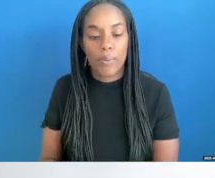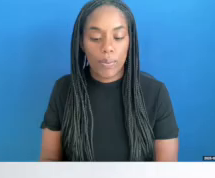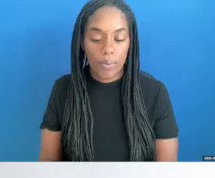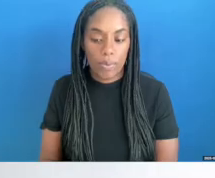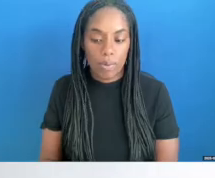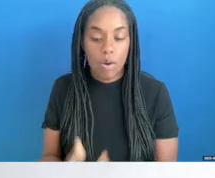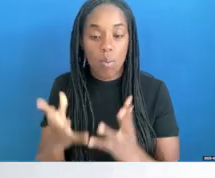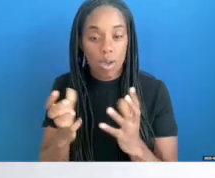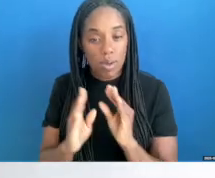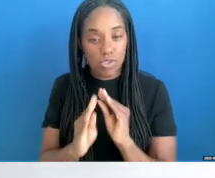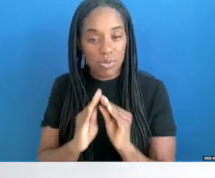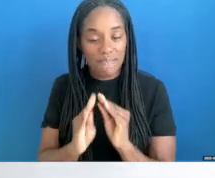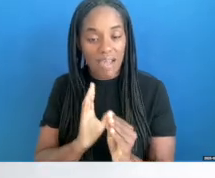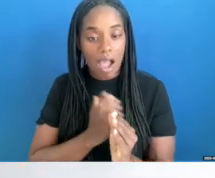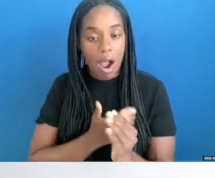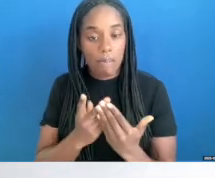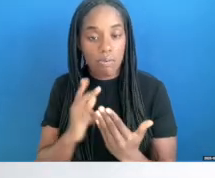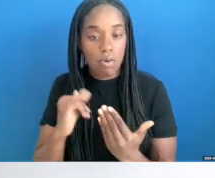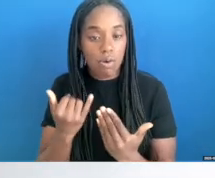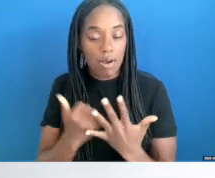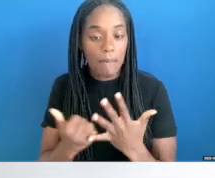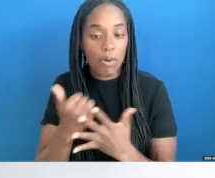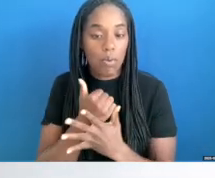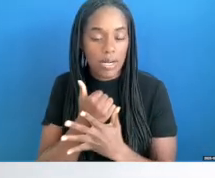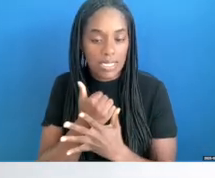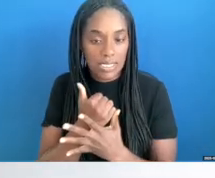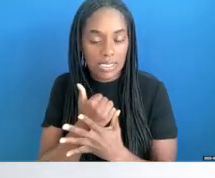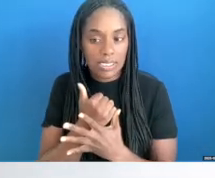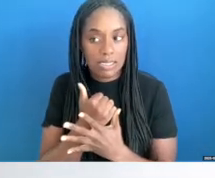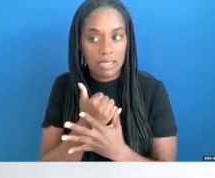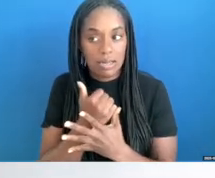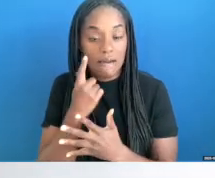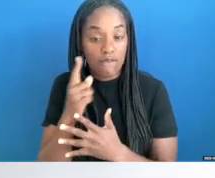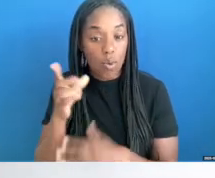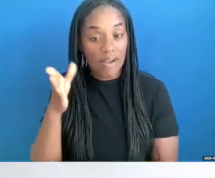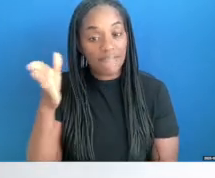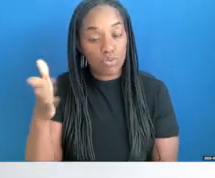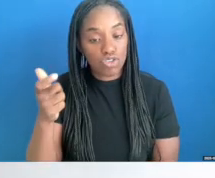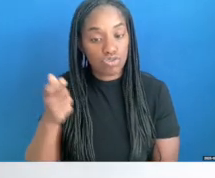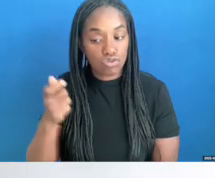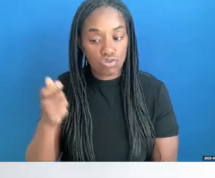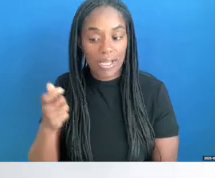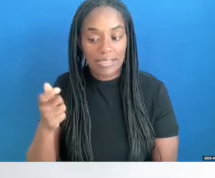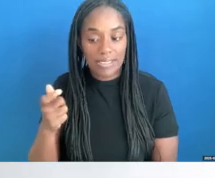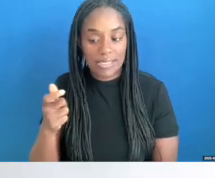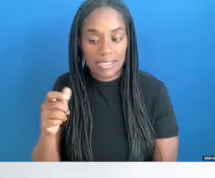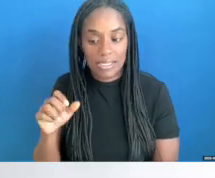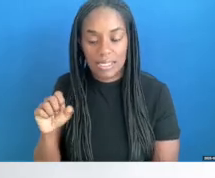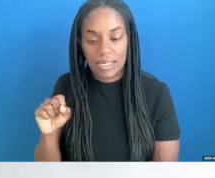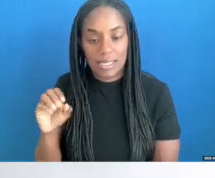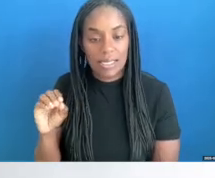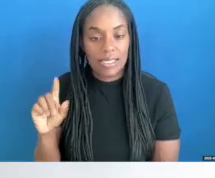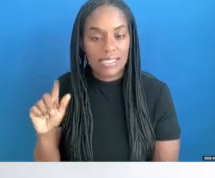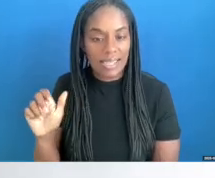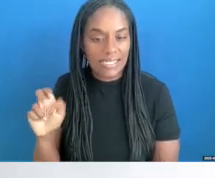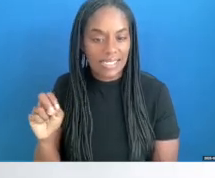to refine our program priorities for a future grant solicitation. This is